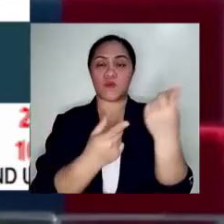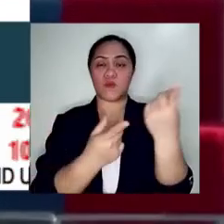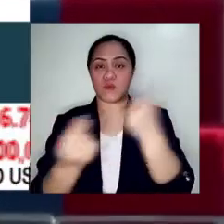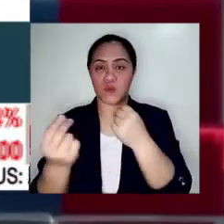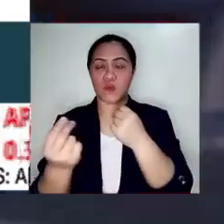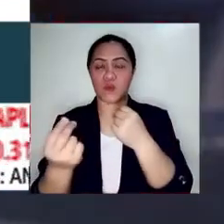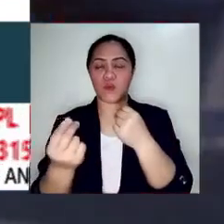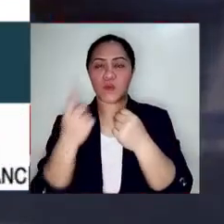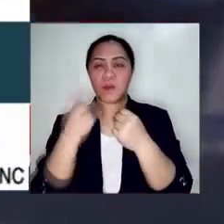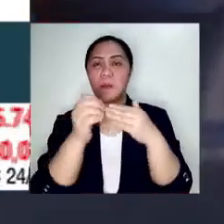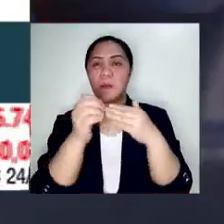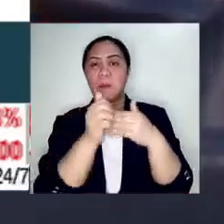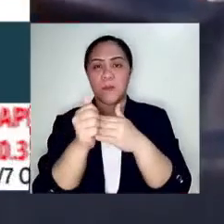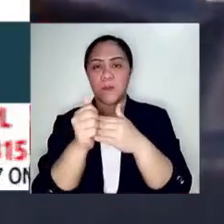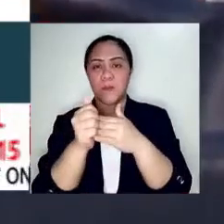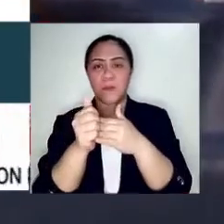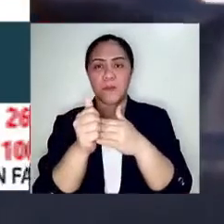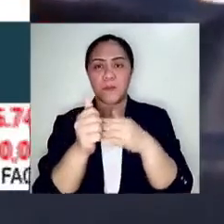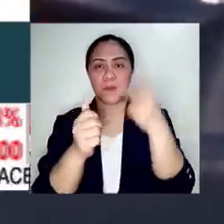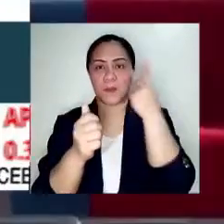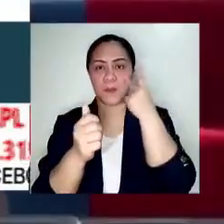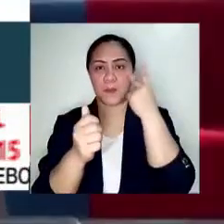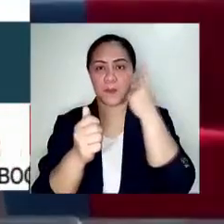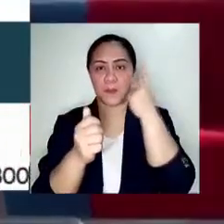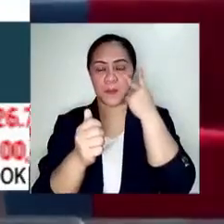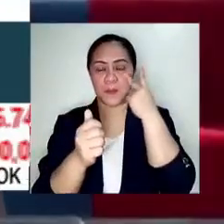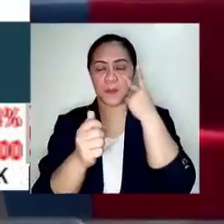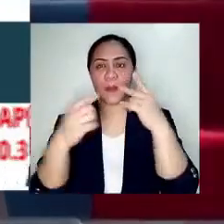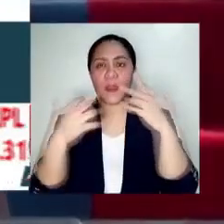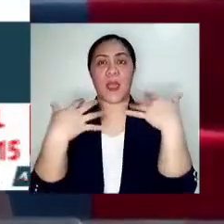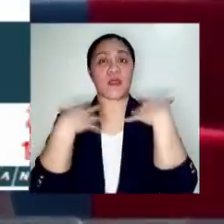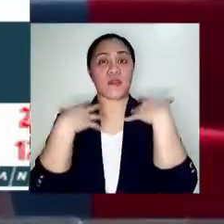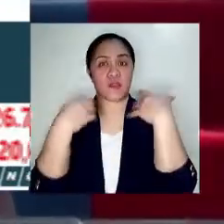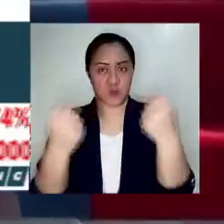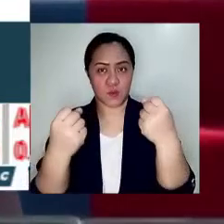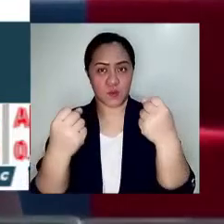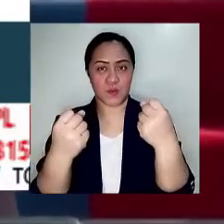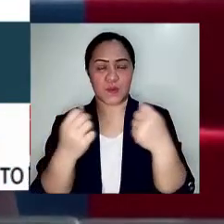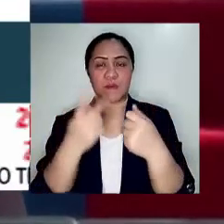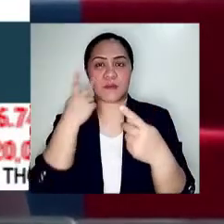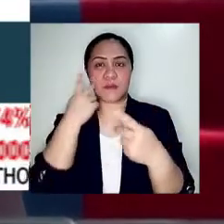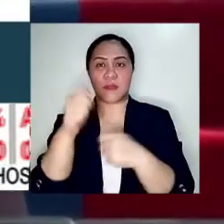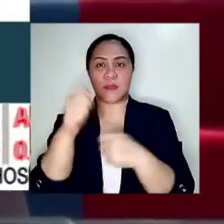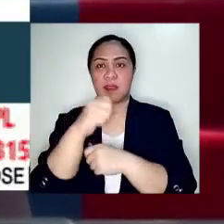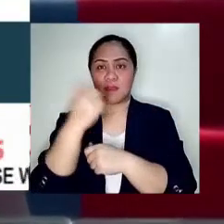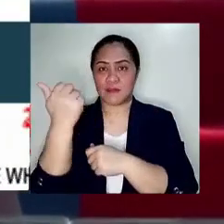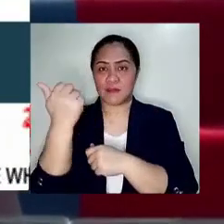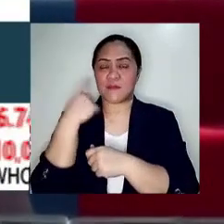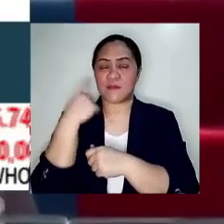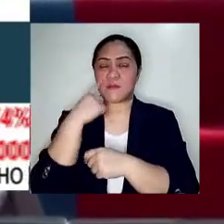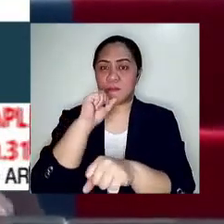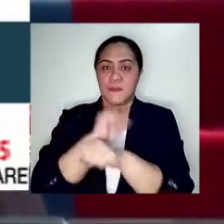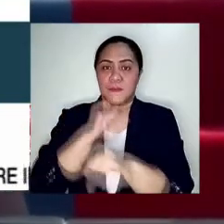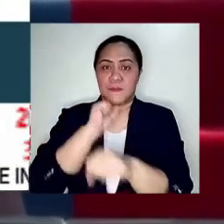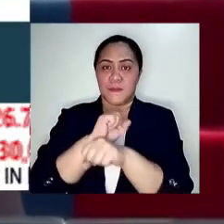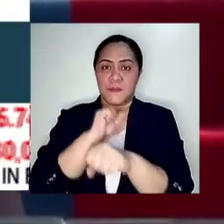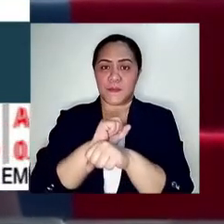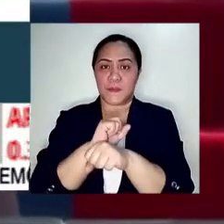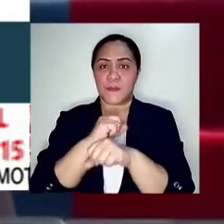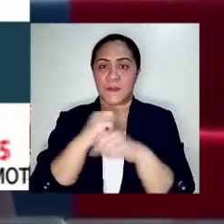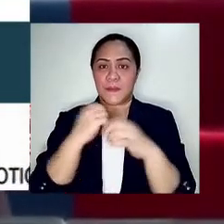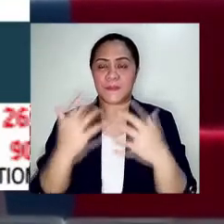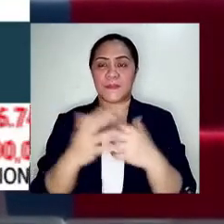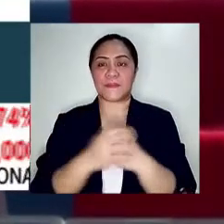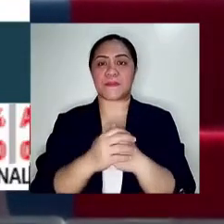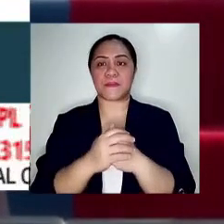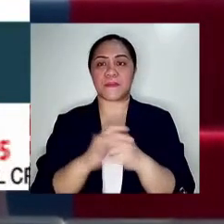leadership as he viewed it, a strong one, but of course everybody saw it as really a dysfunctional leadership that maybe have affected even